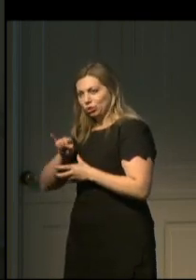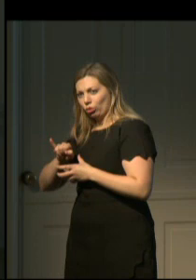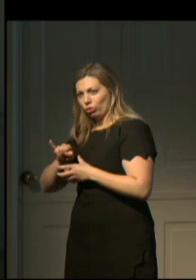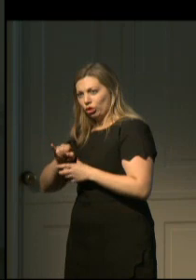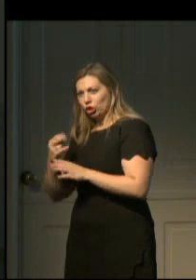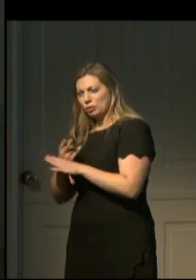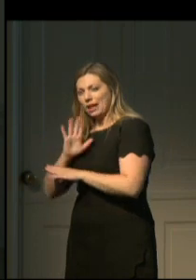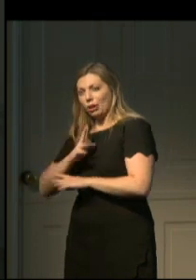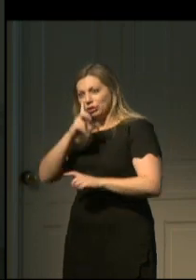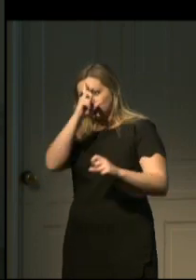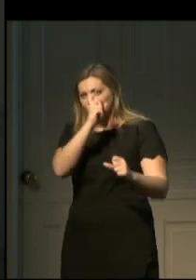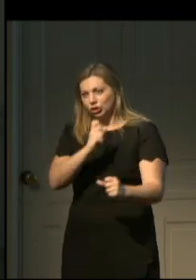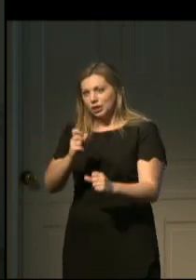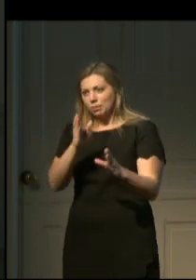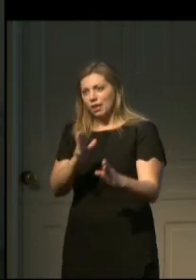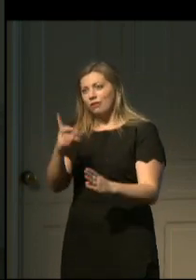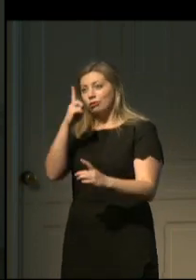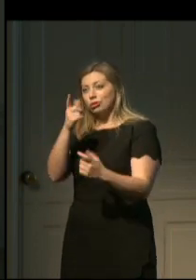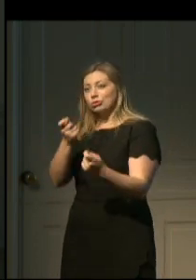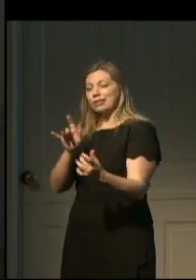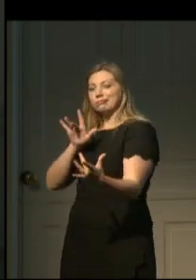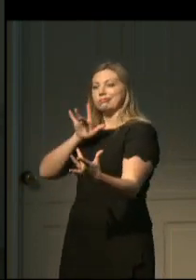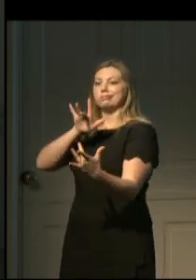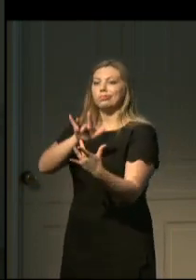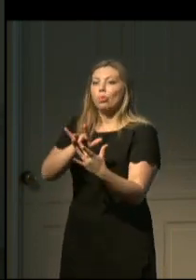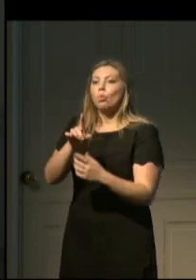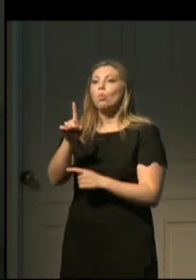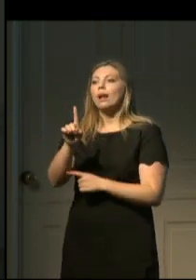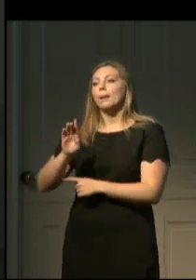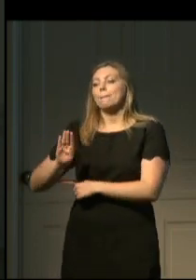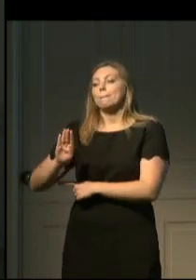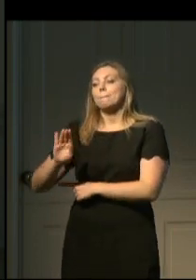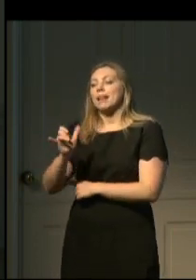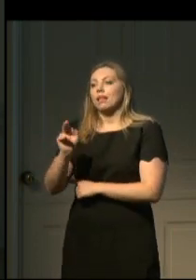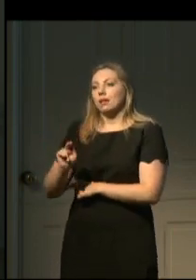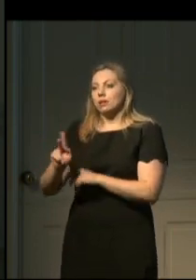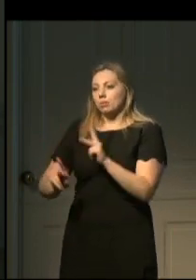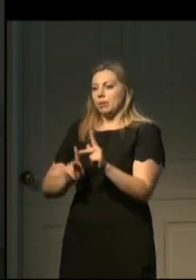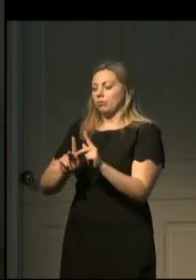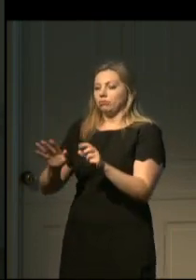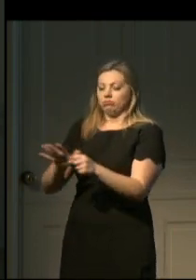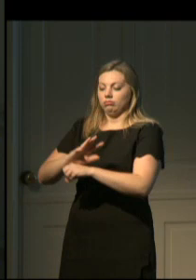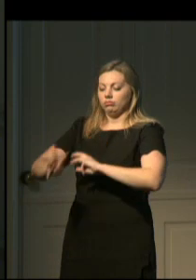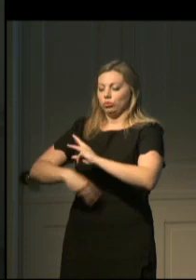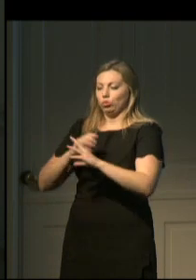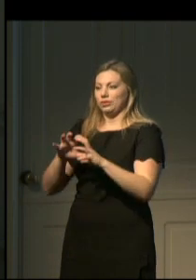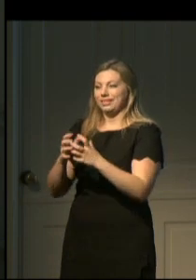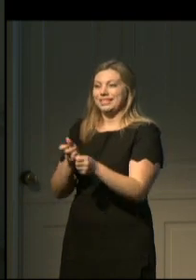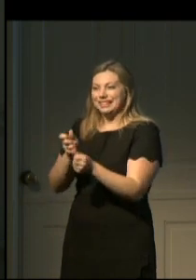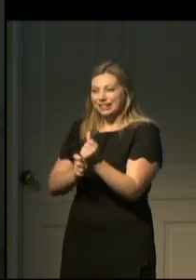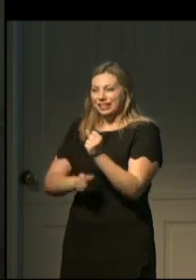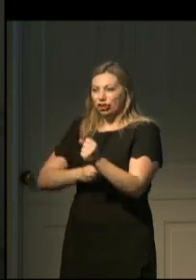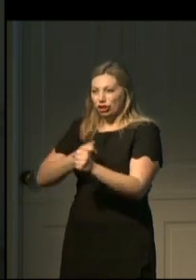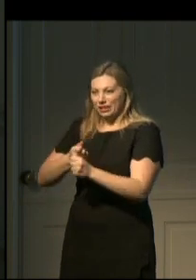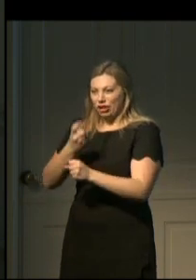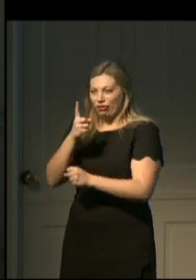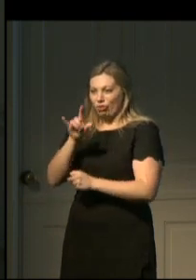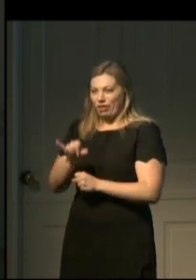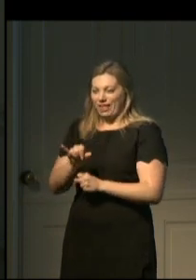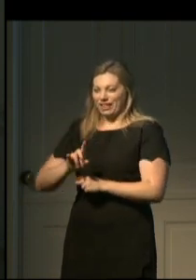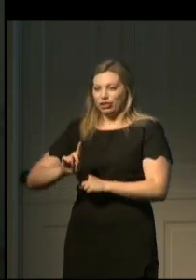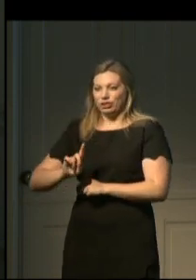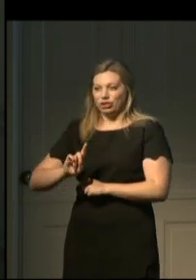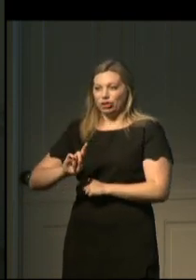goal of reaching 1 billion people annually around the world in a digital-first strategy. So